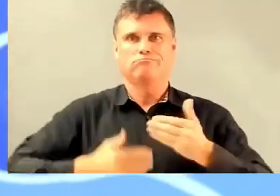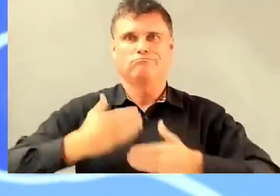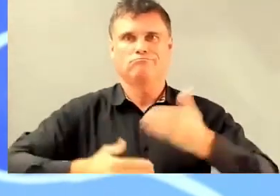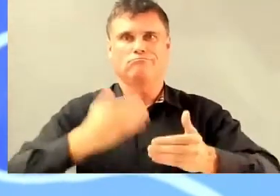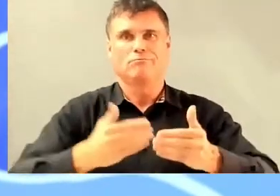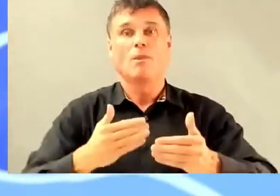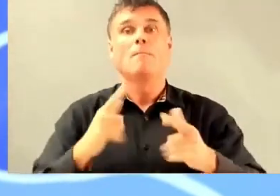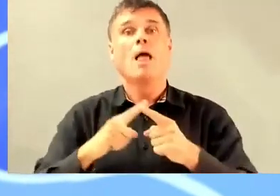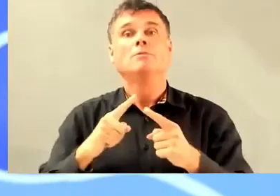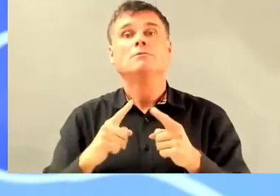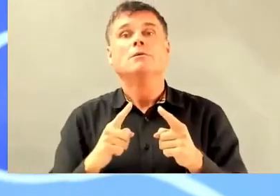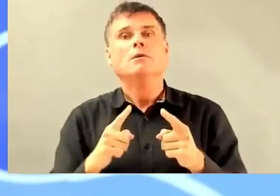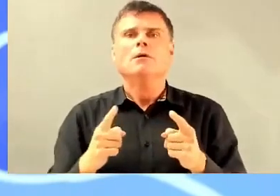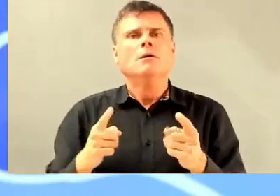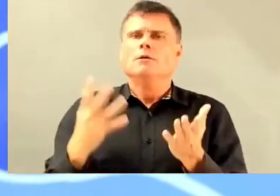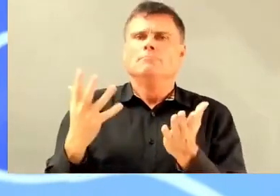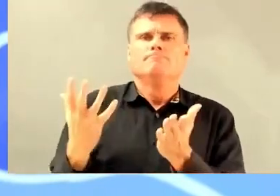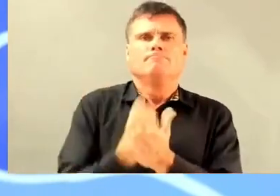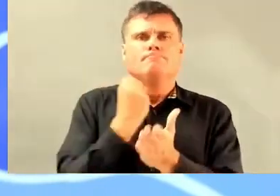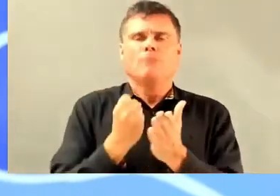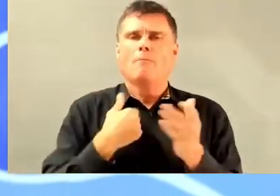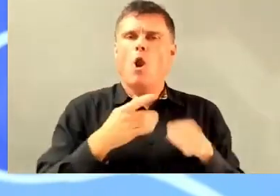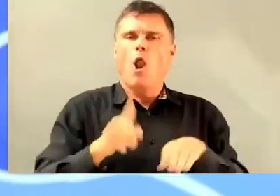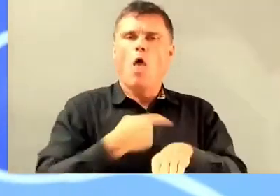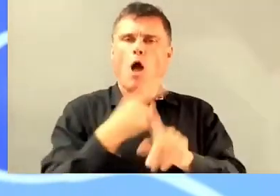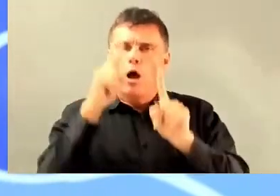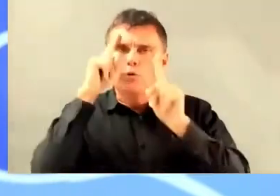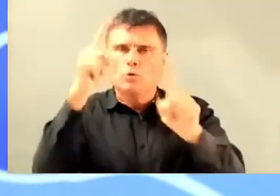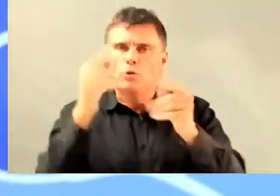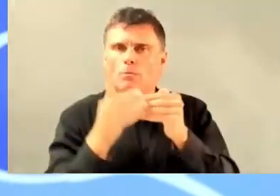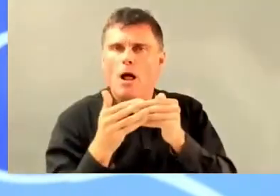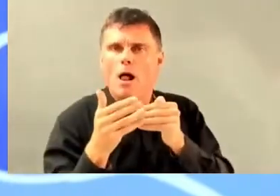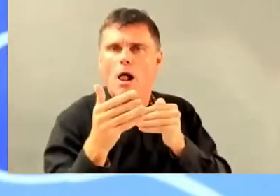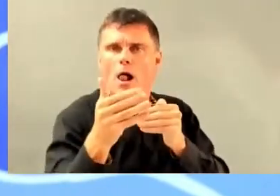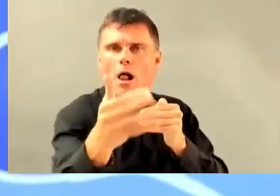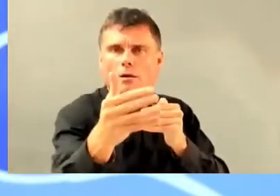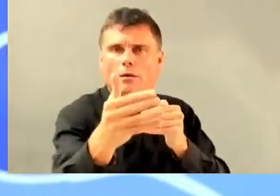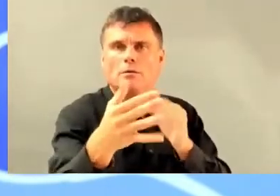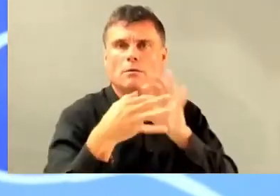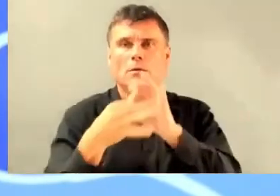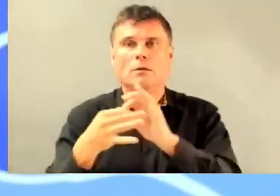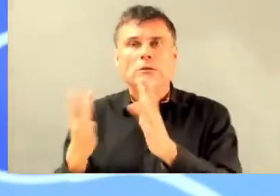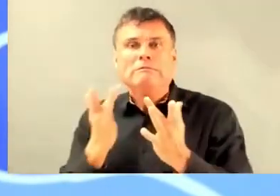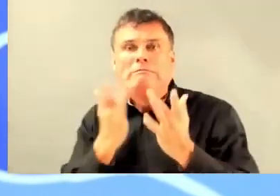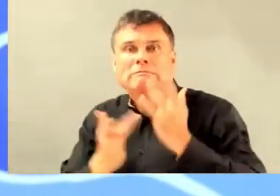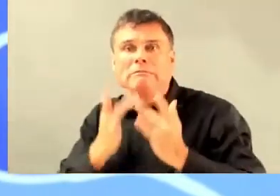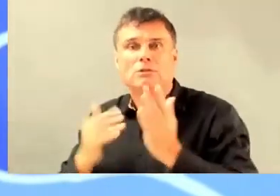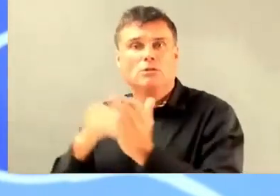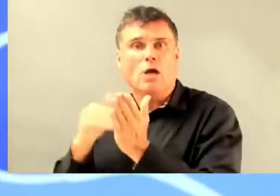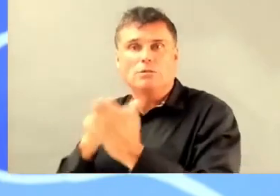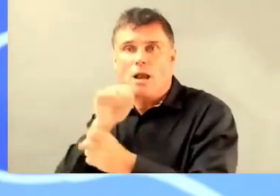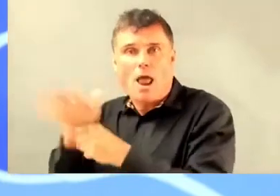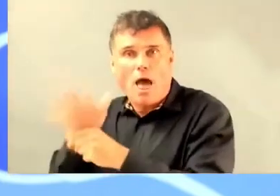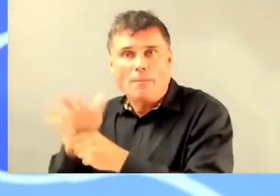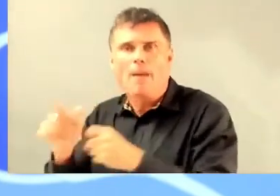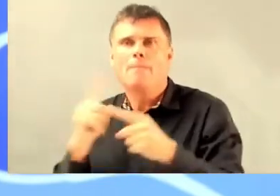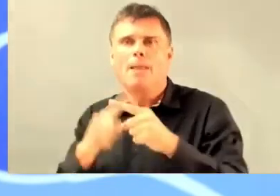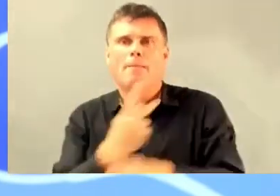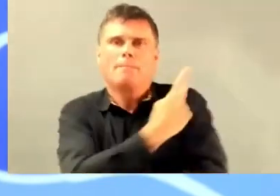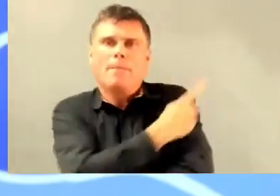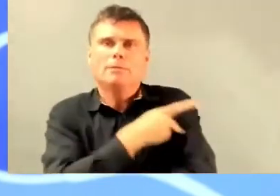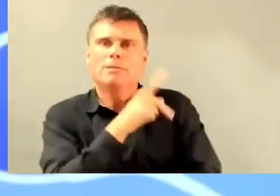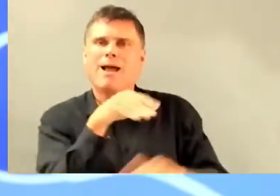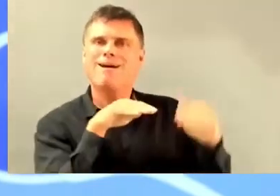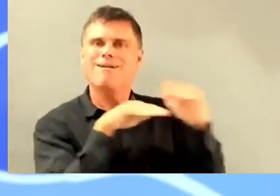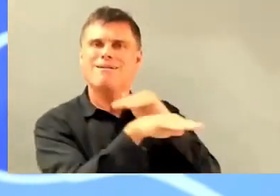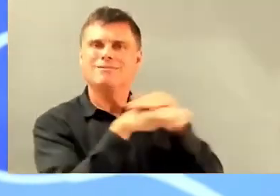doctor shortages and lack of patient access, and making it so doctors trained elsewhere can easily move to British